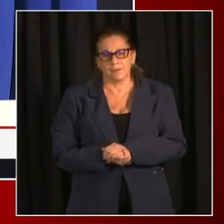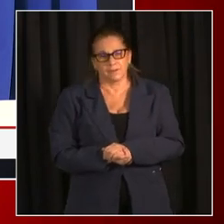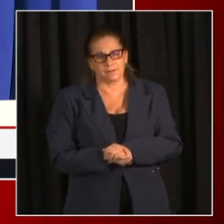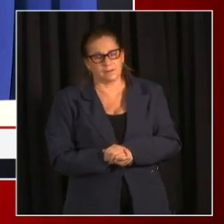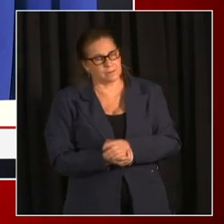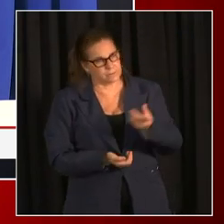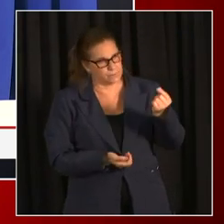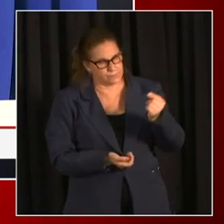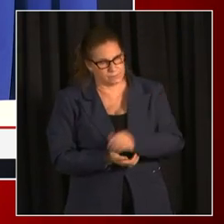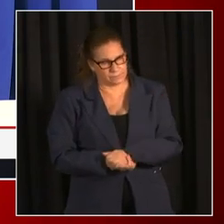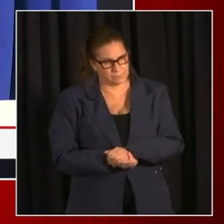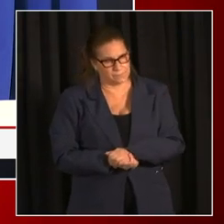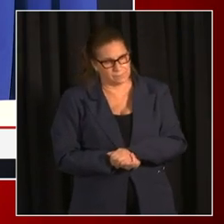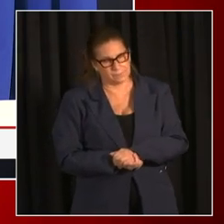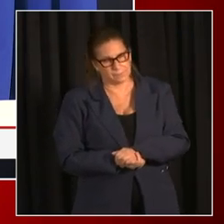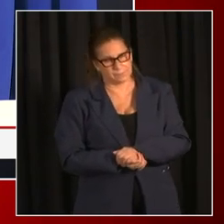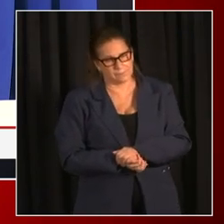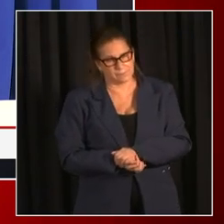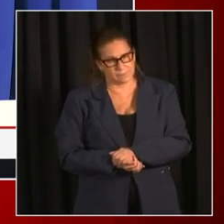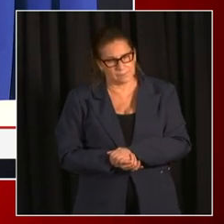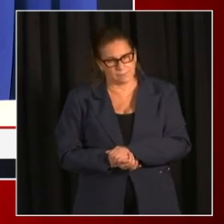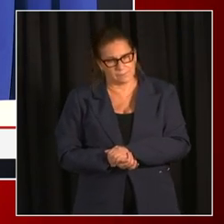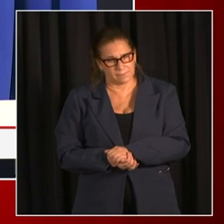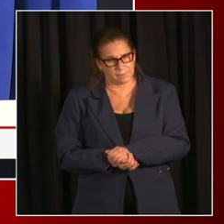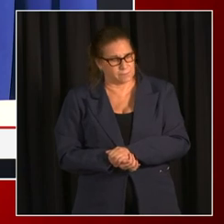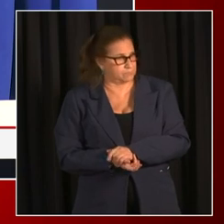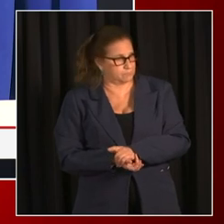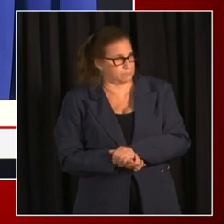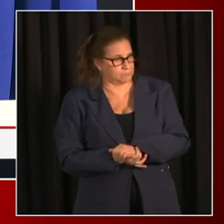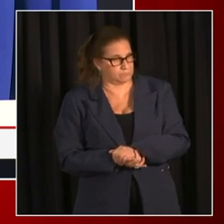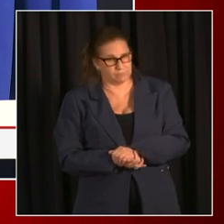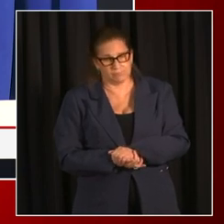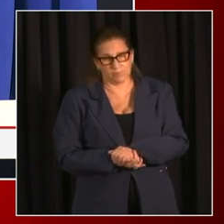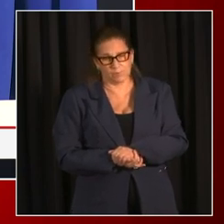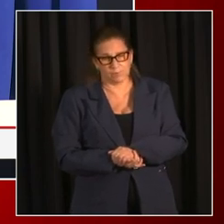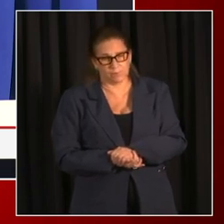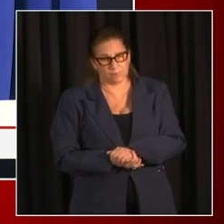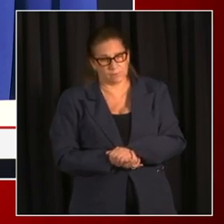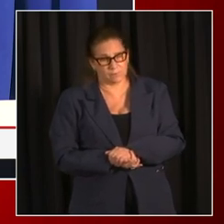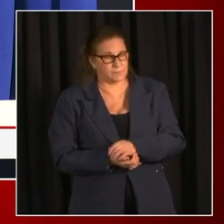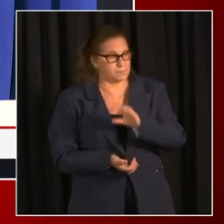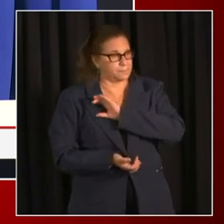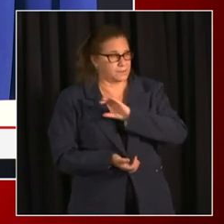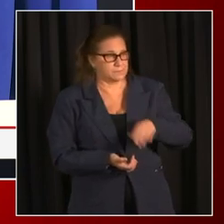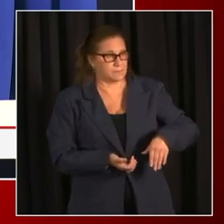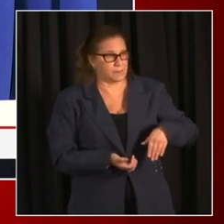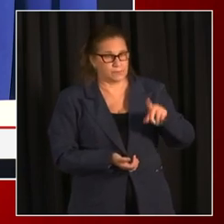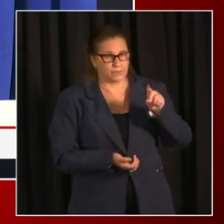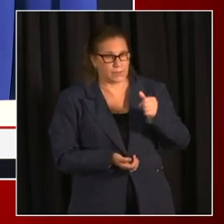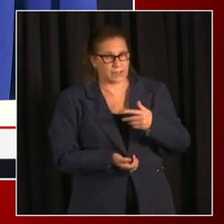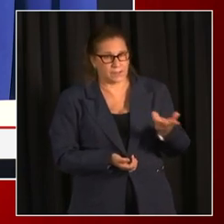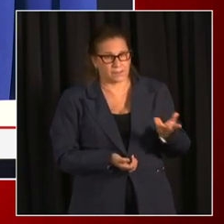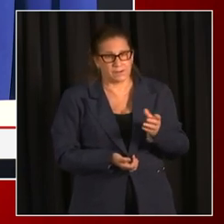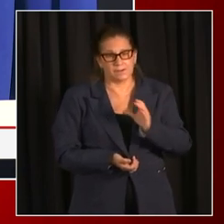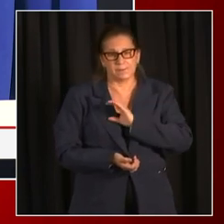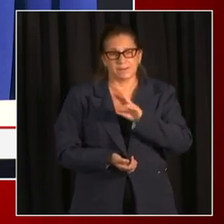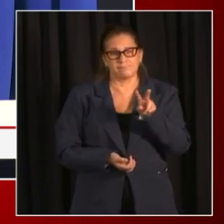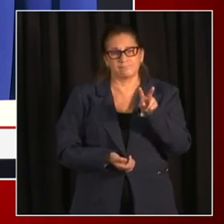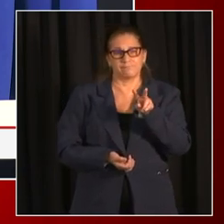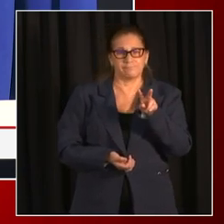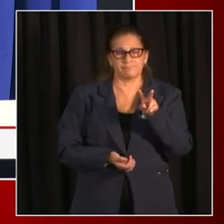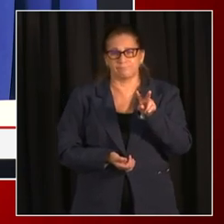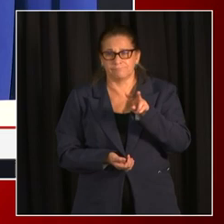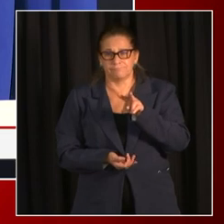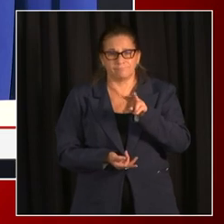the larger event before then, and police did nothing. the police monitored the situation, made no